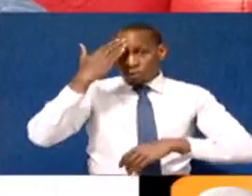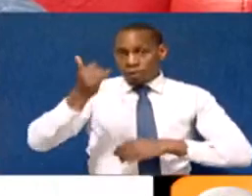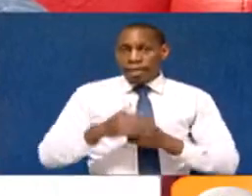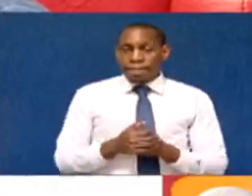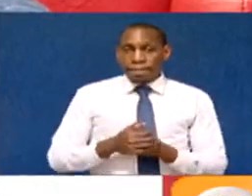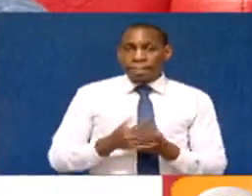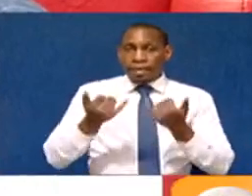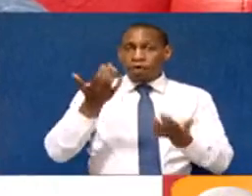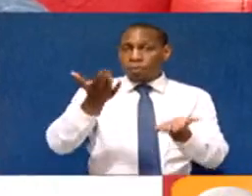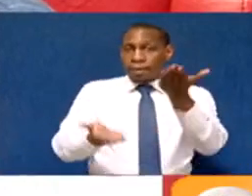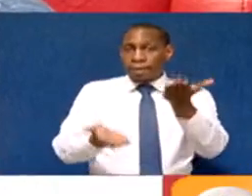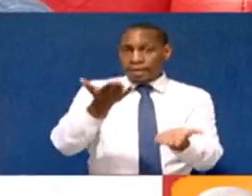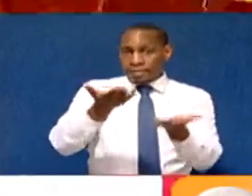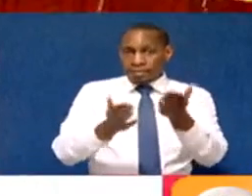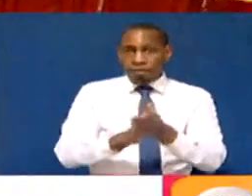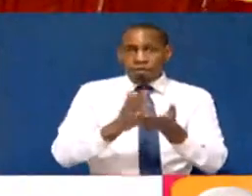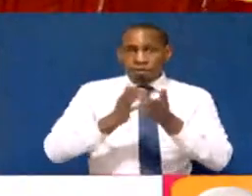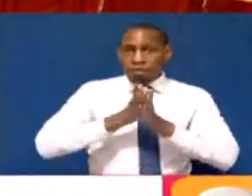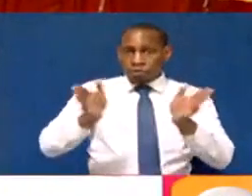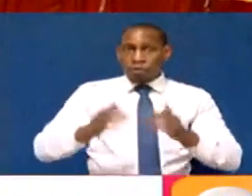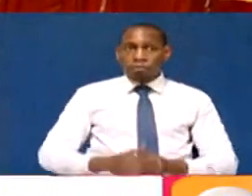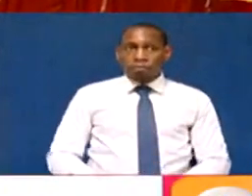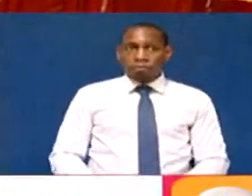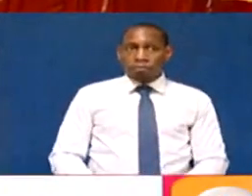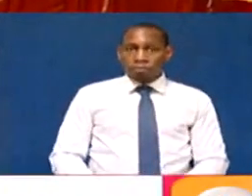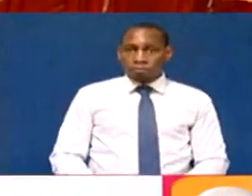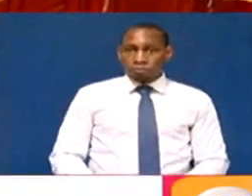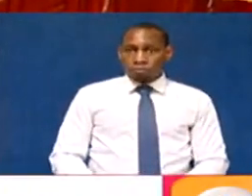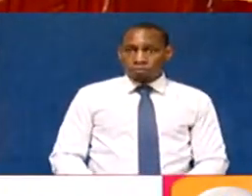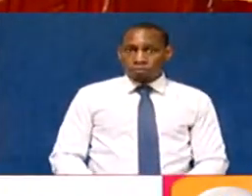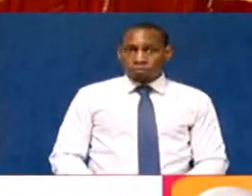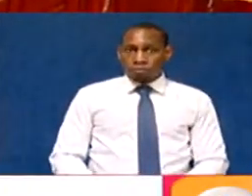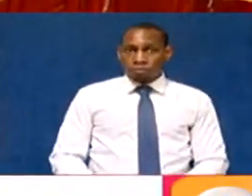because then you have balanced so that it's open. Dennis Otieno, Citizen TV.